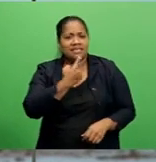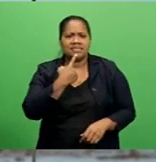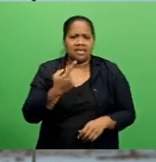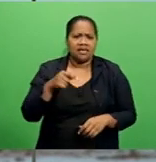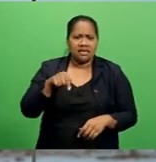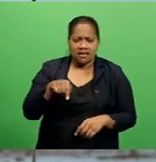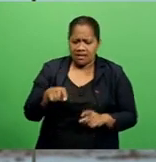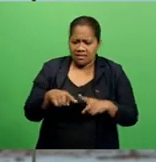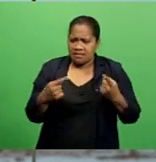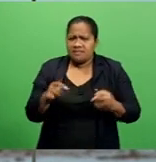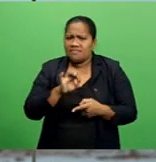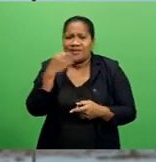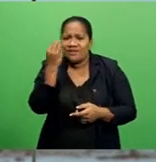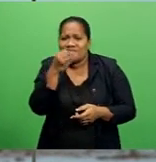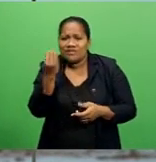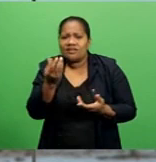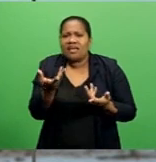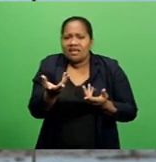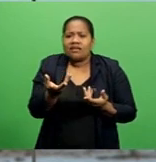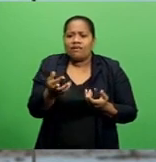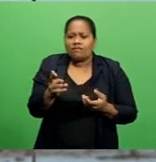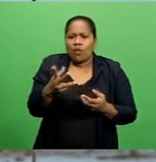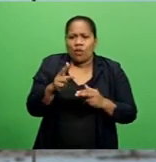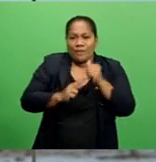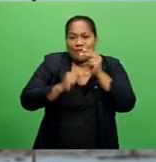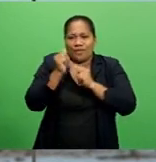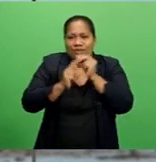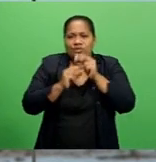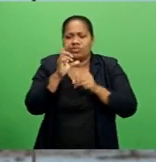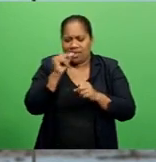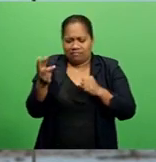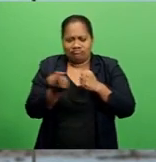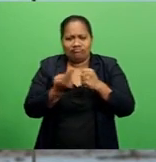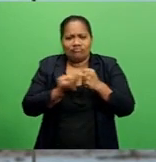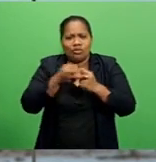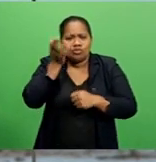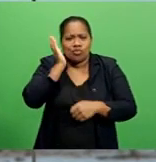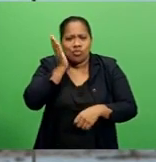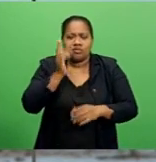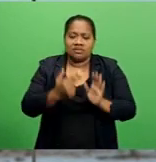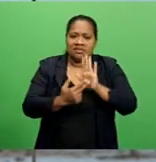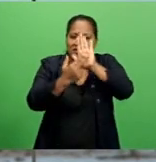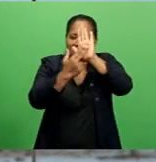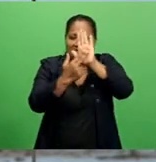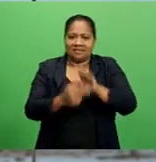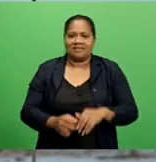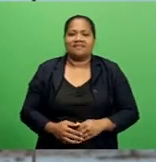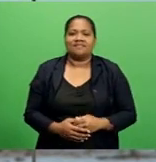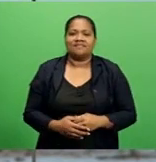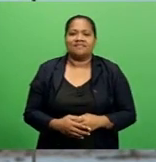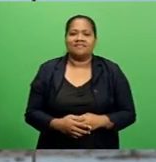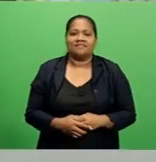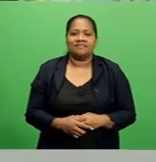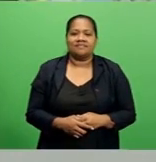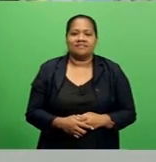non-food items and extra building materials to repair damaged schools in the north. Chasaina Nuga